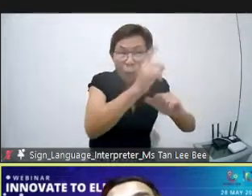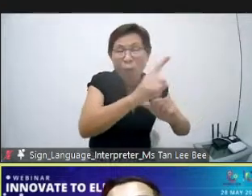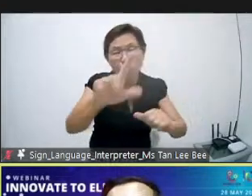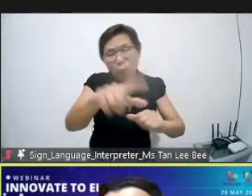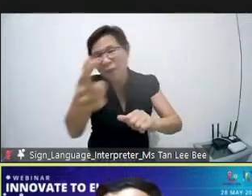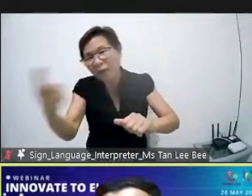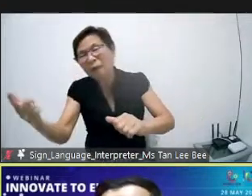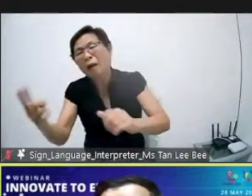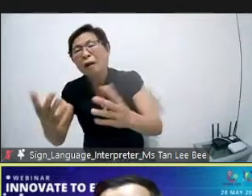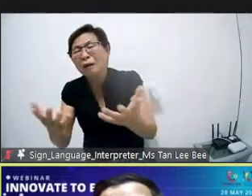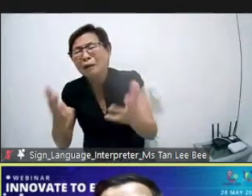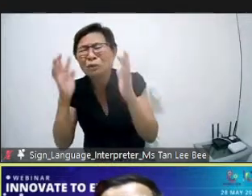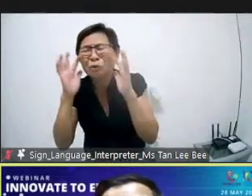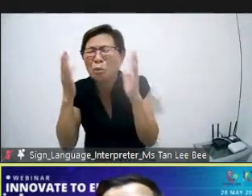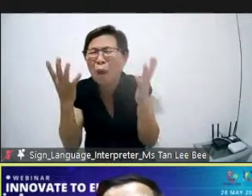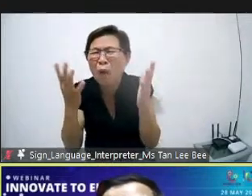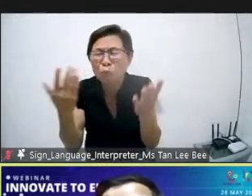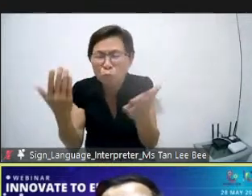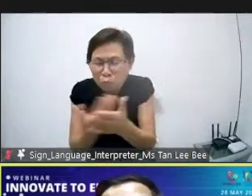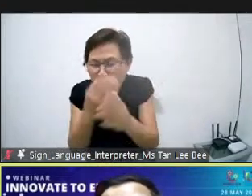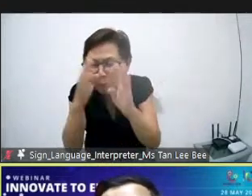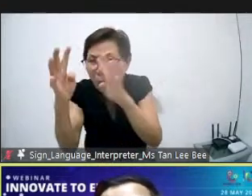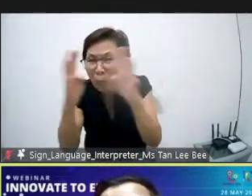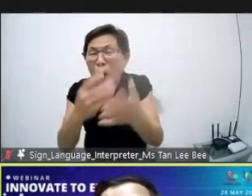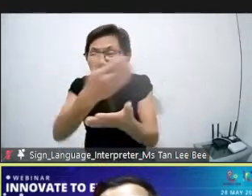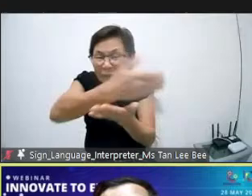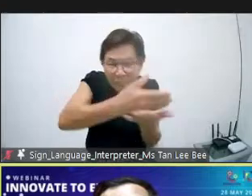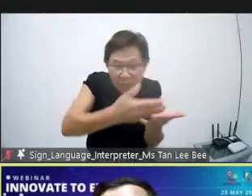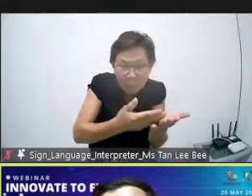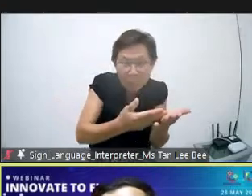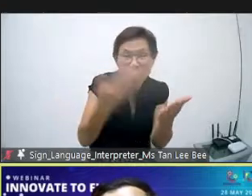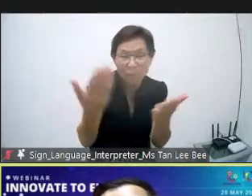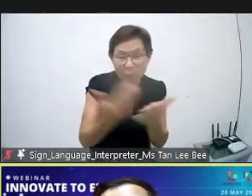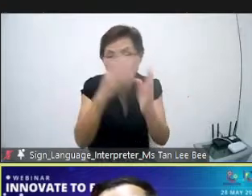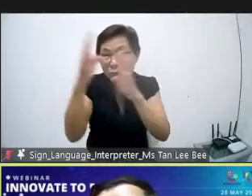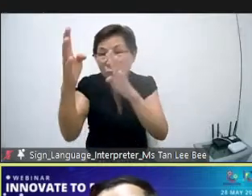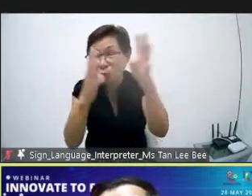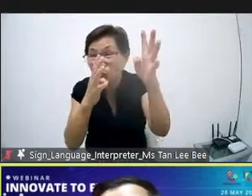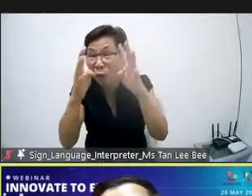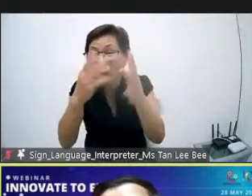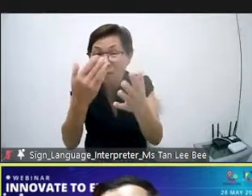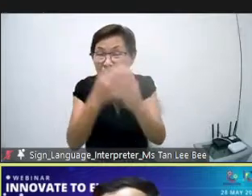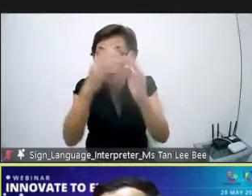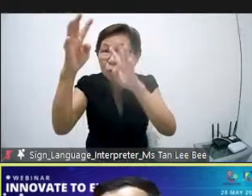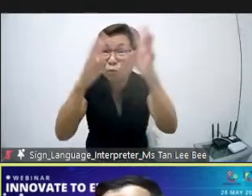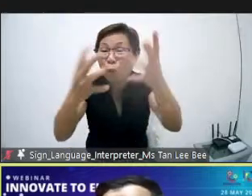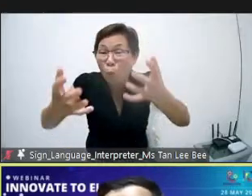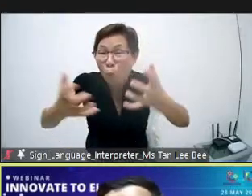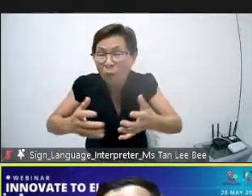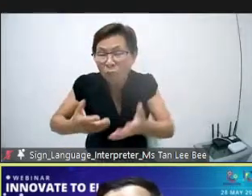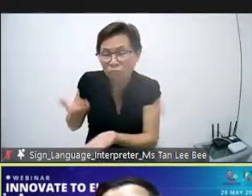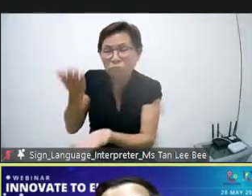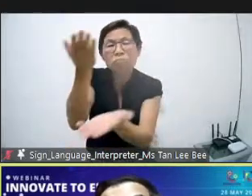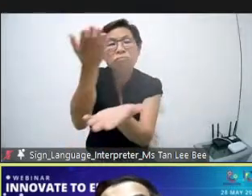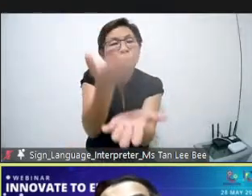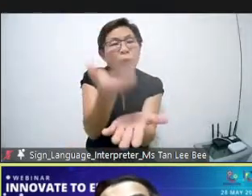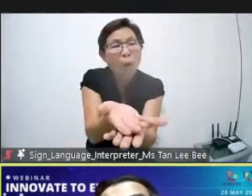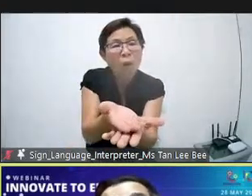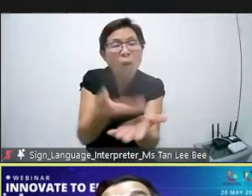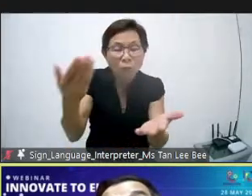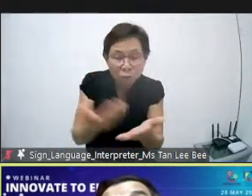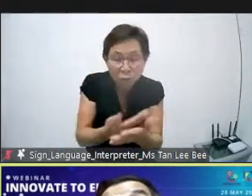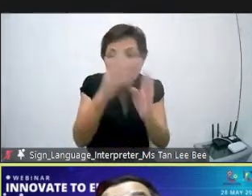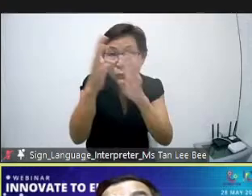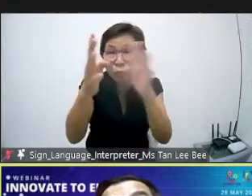to innovate, and some innovations based on the innovation that they want to propose, the innovation itself